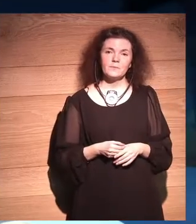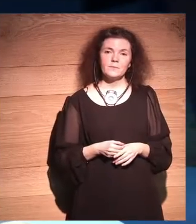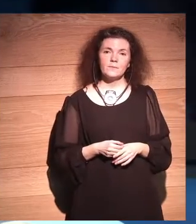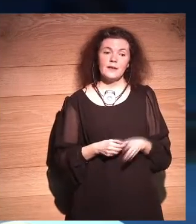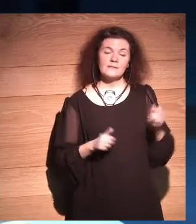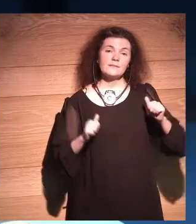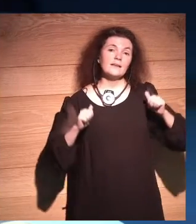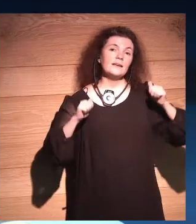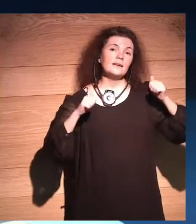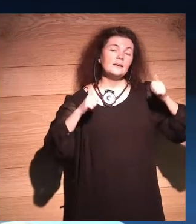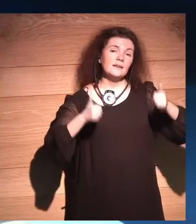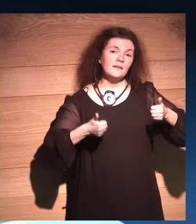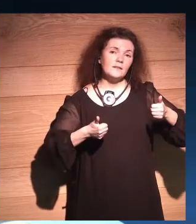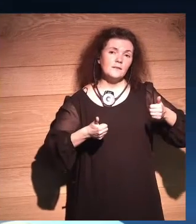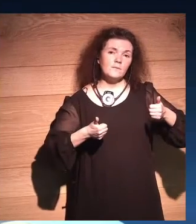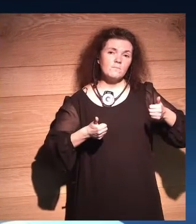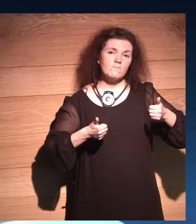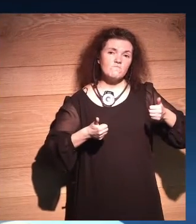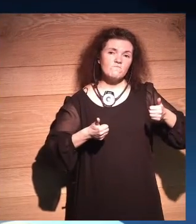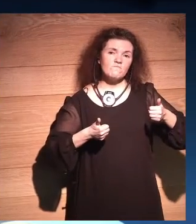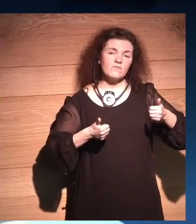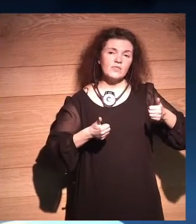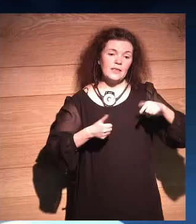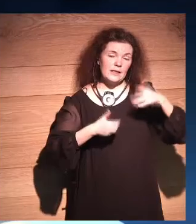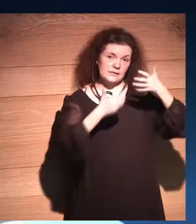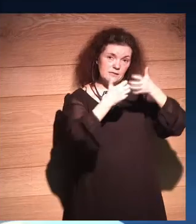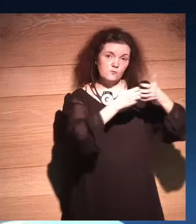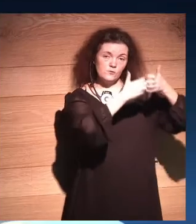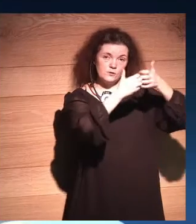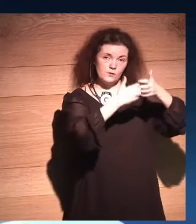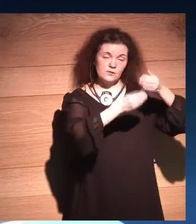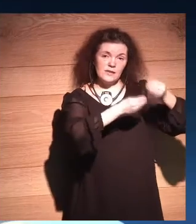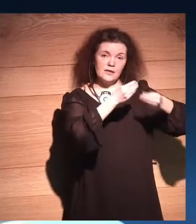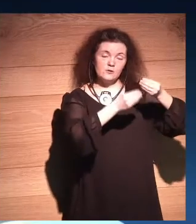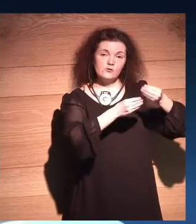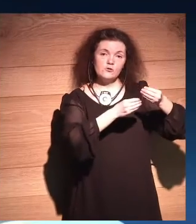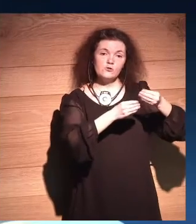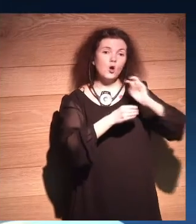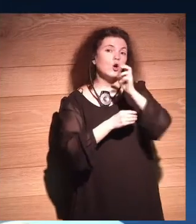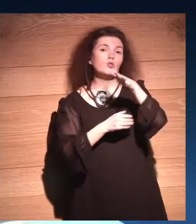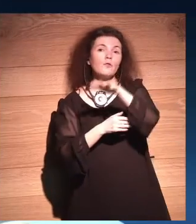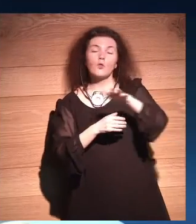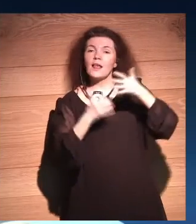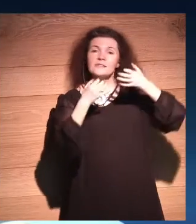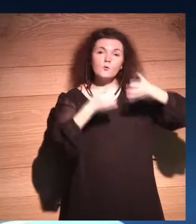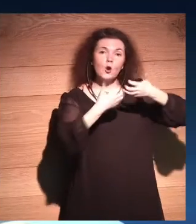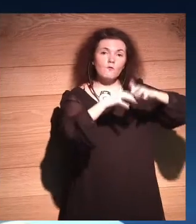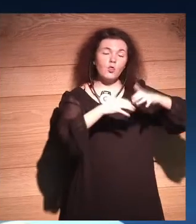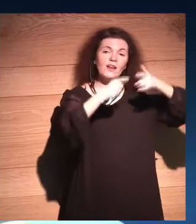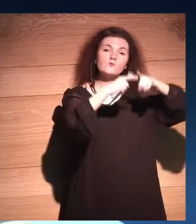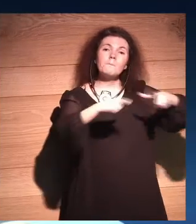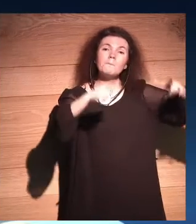has not been copied quite so successfully anywhere else, which is a platform to pose